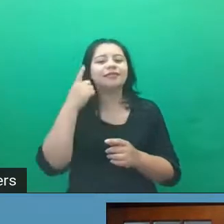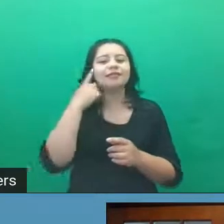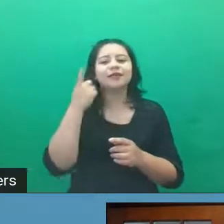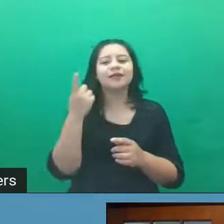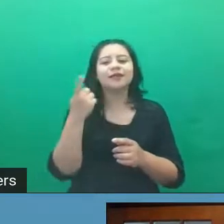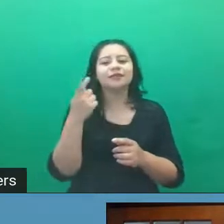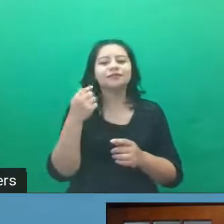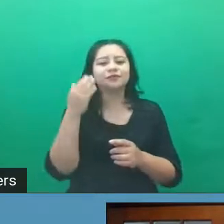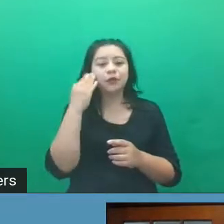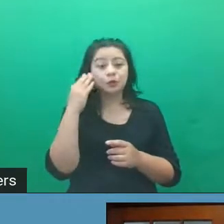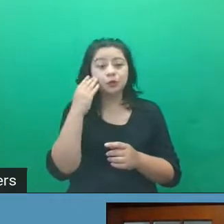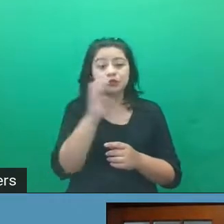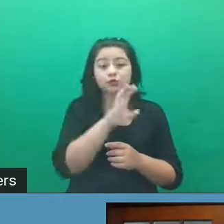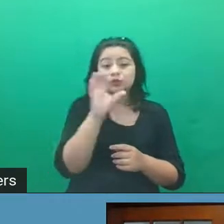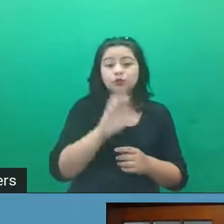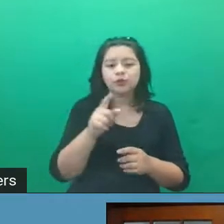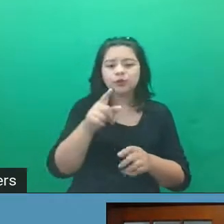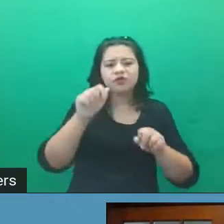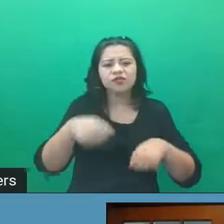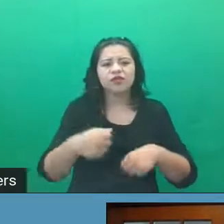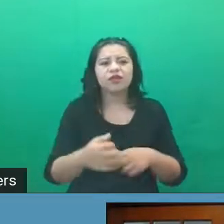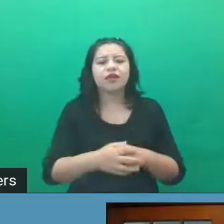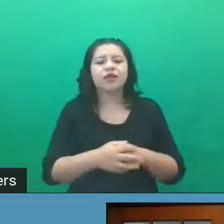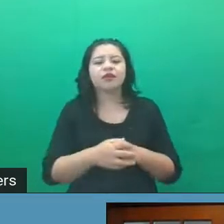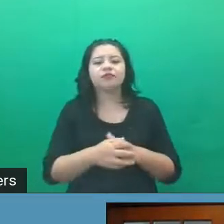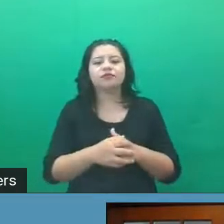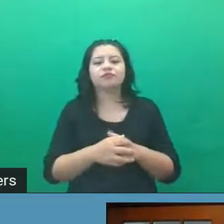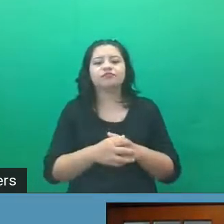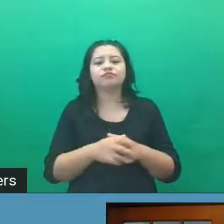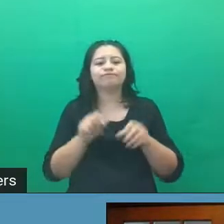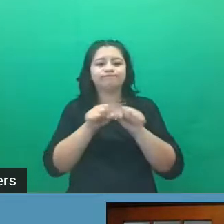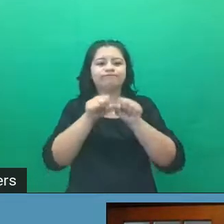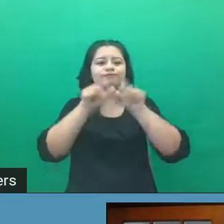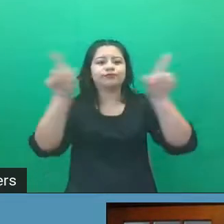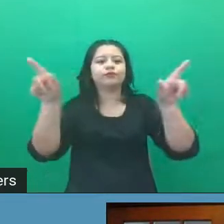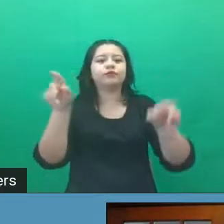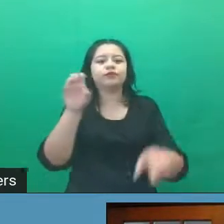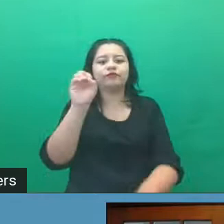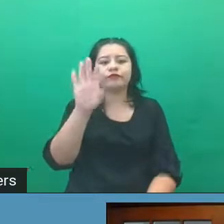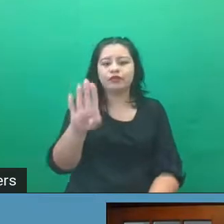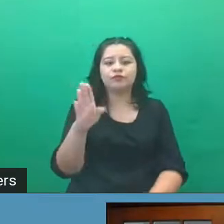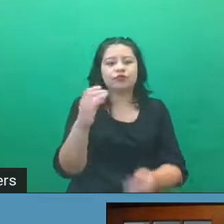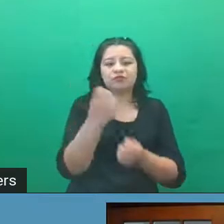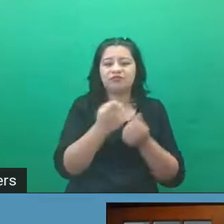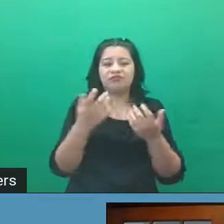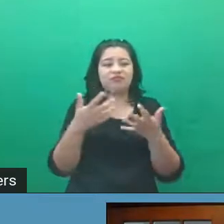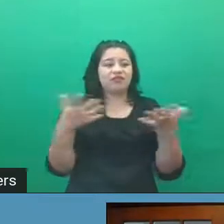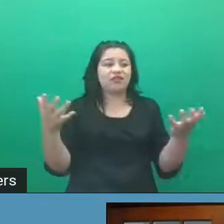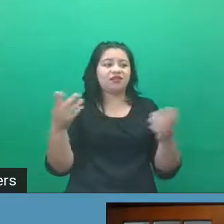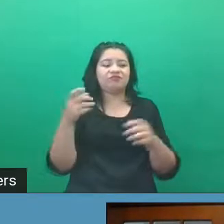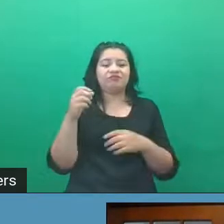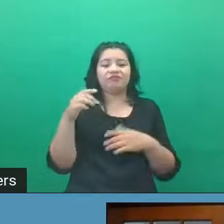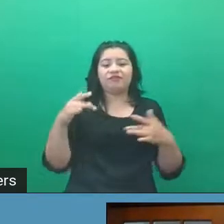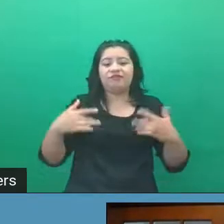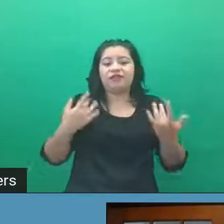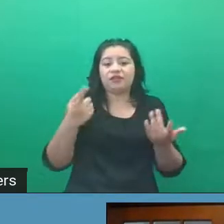I know within Zoom you can broadcast to Facebook, any event that you have, but there's no